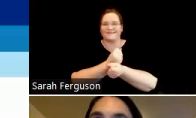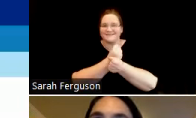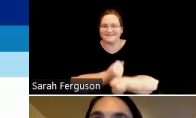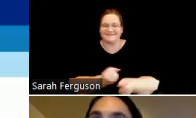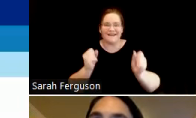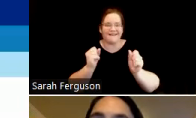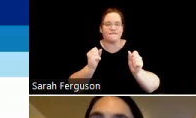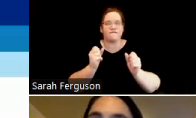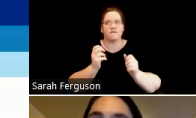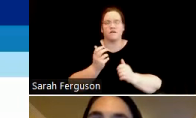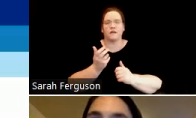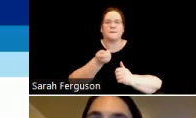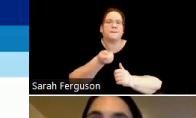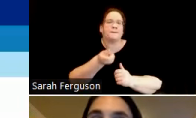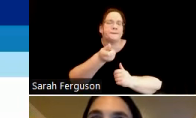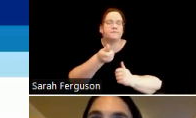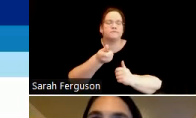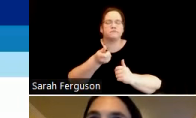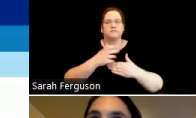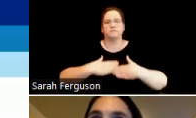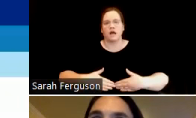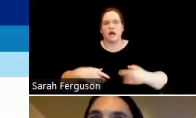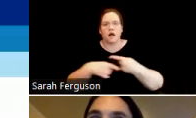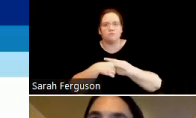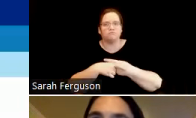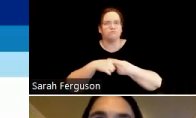effect panel. Both had no serious adverse events